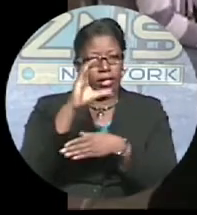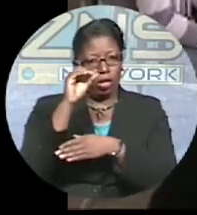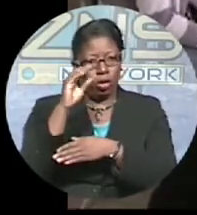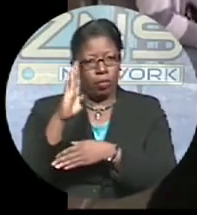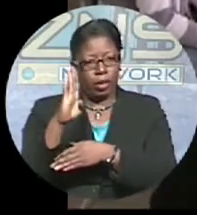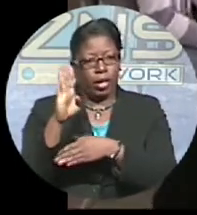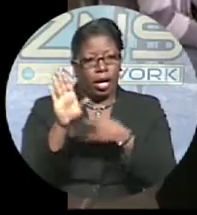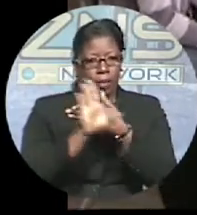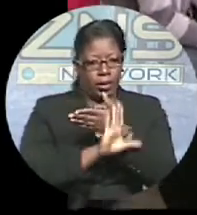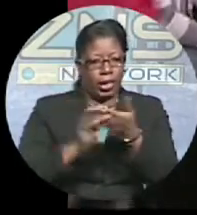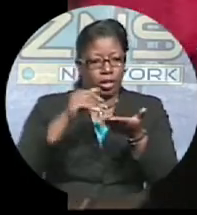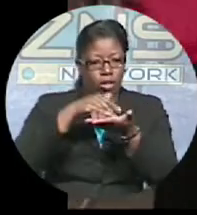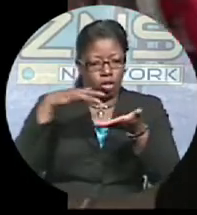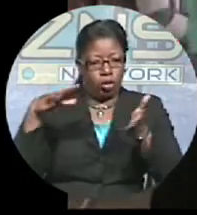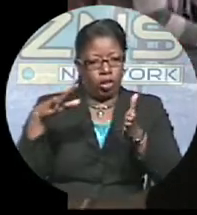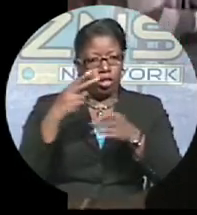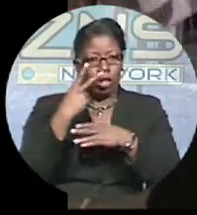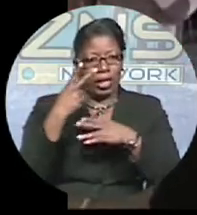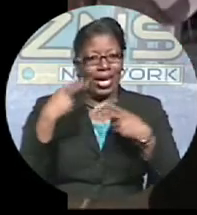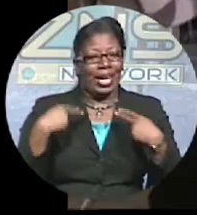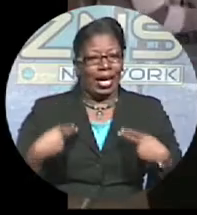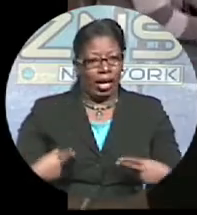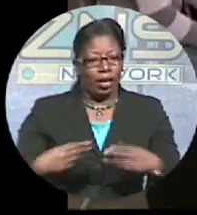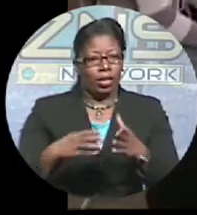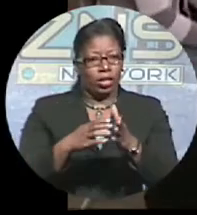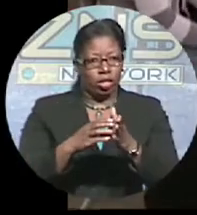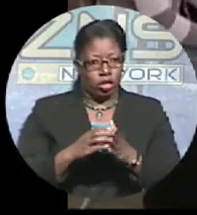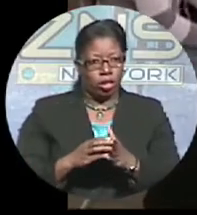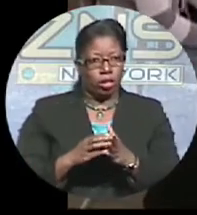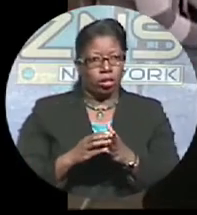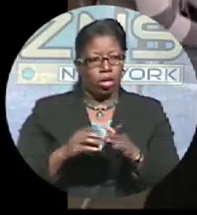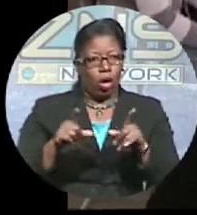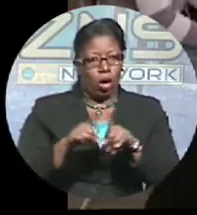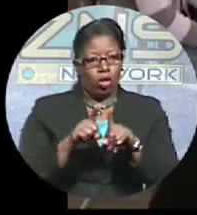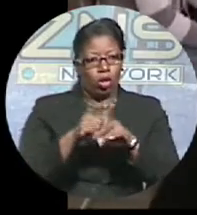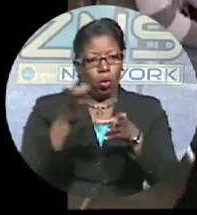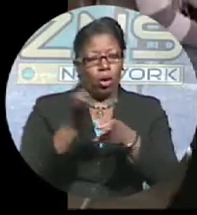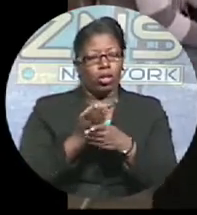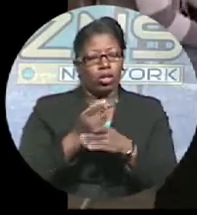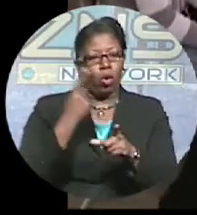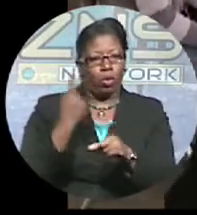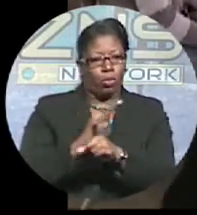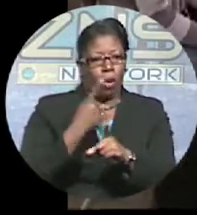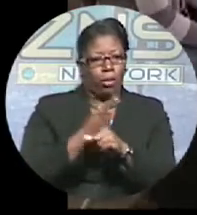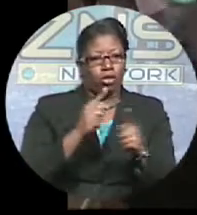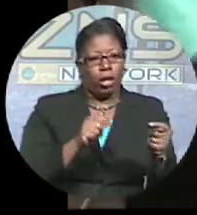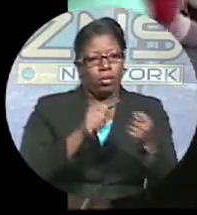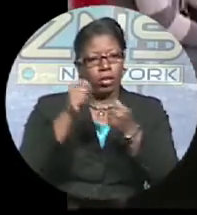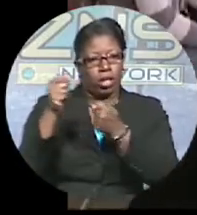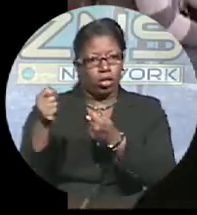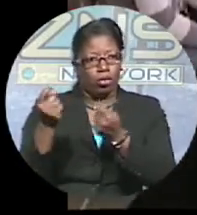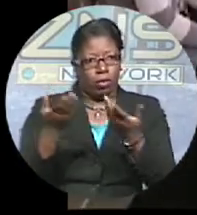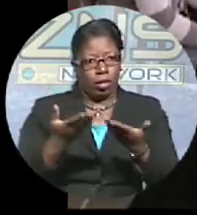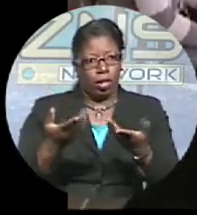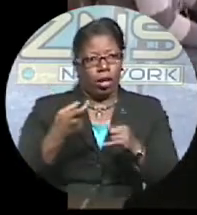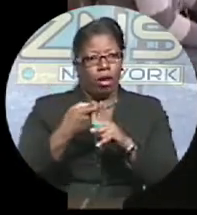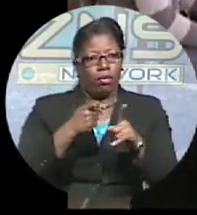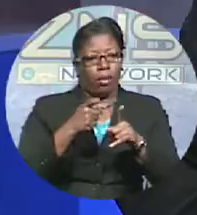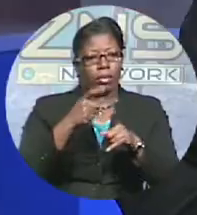protect our students, looking at health conditions, and as well as I want to start a proper transportation program from here to the college for the